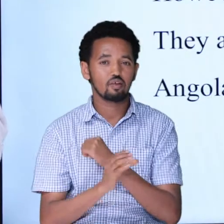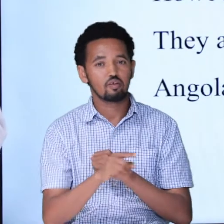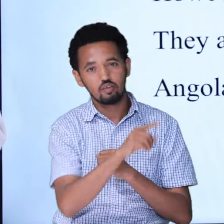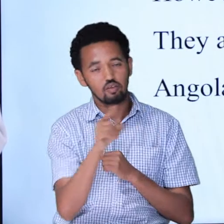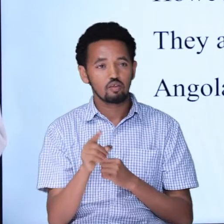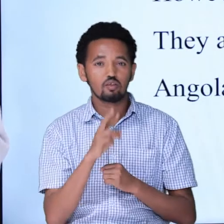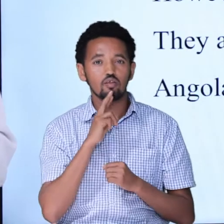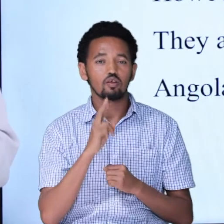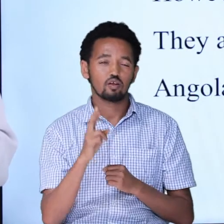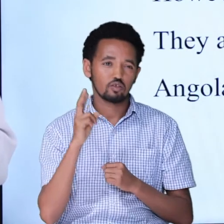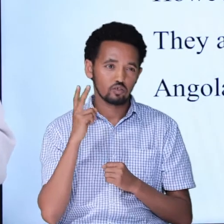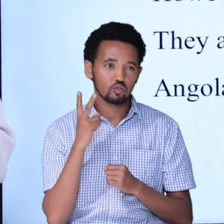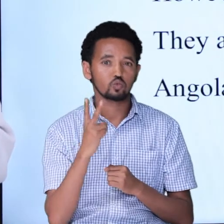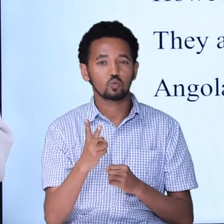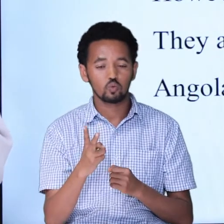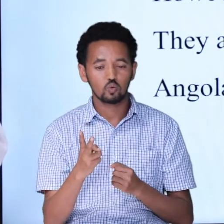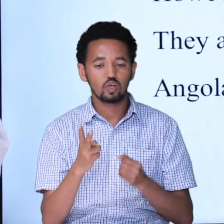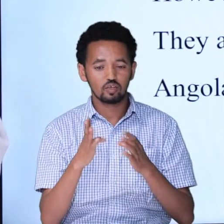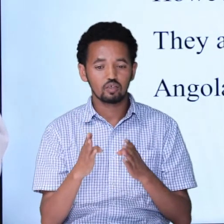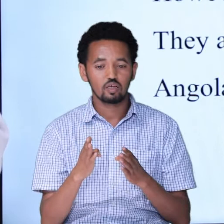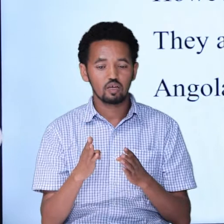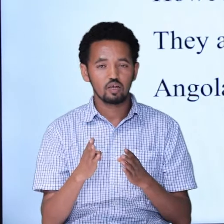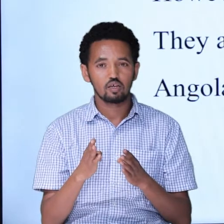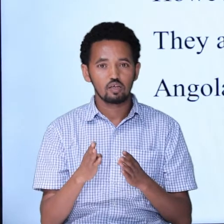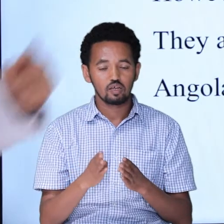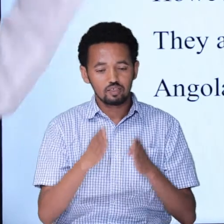2 explanations. Mind you, student,